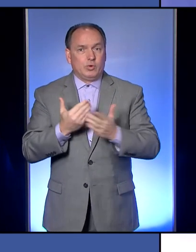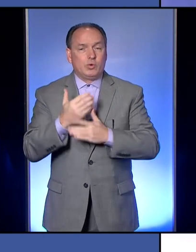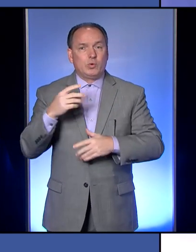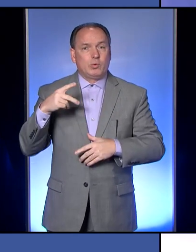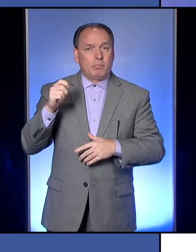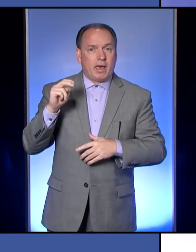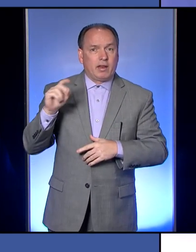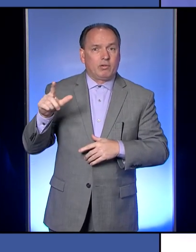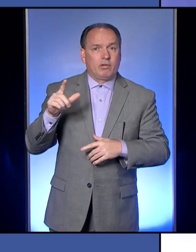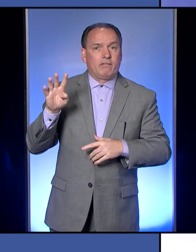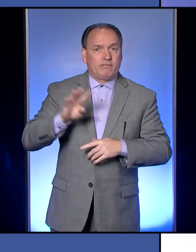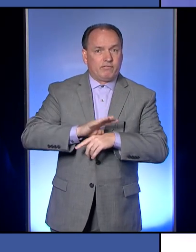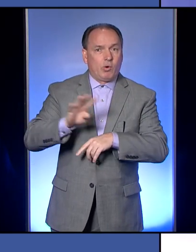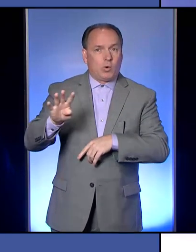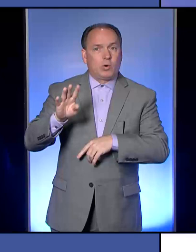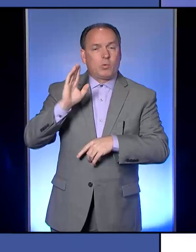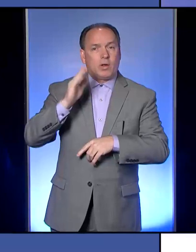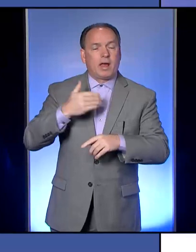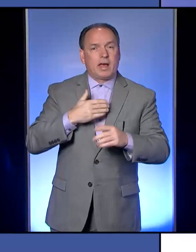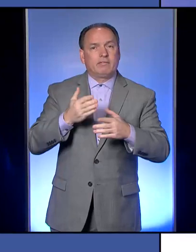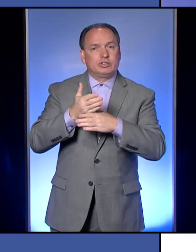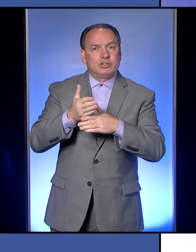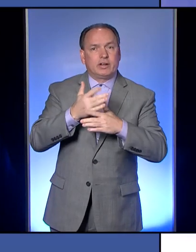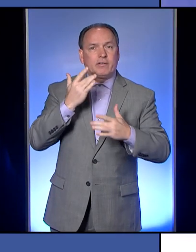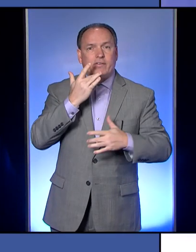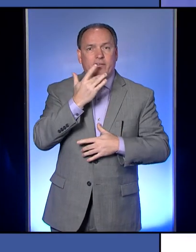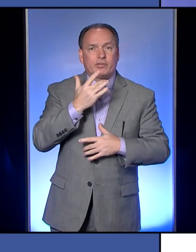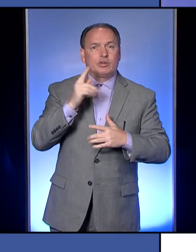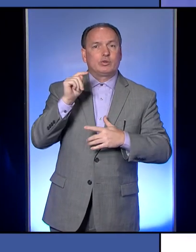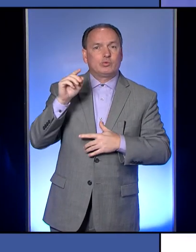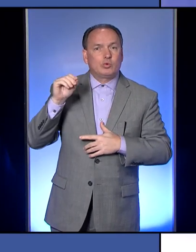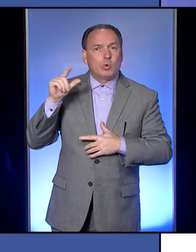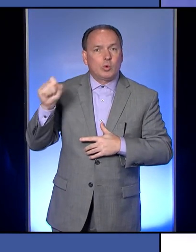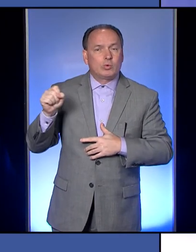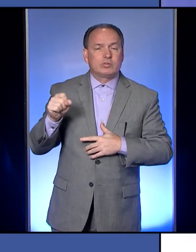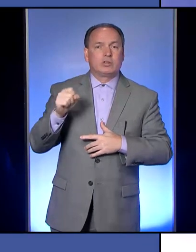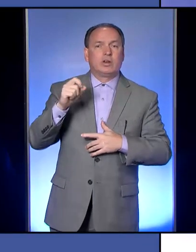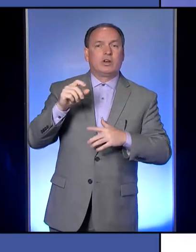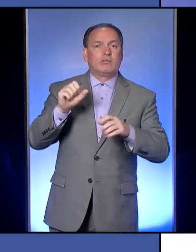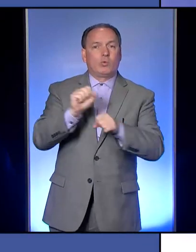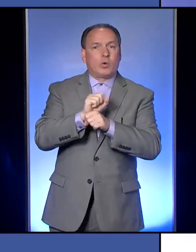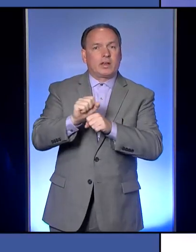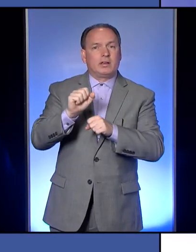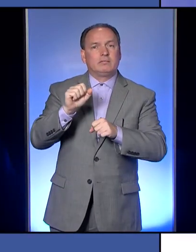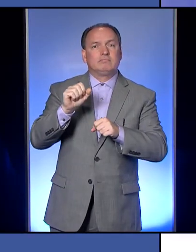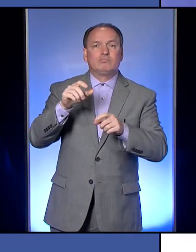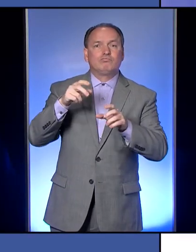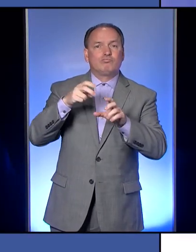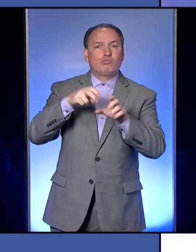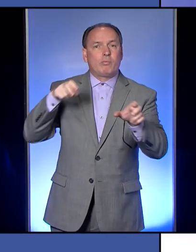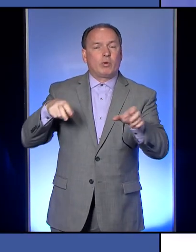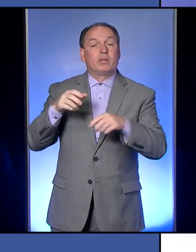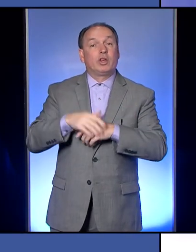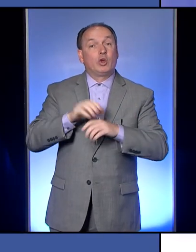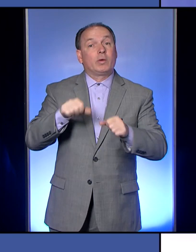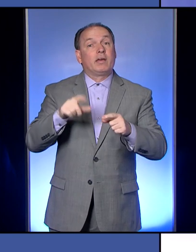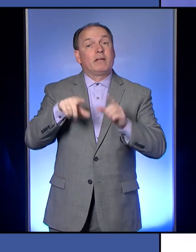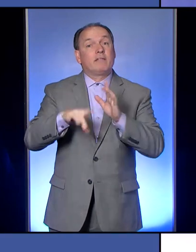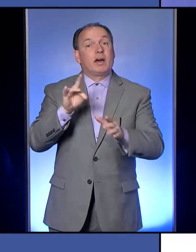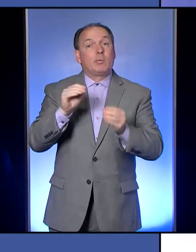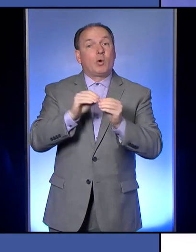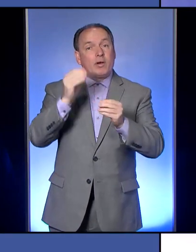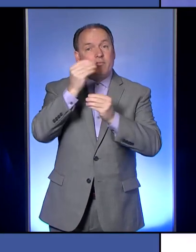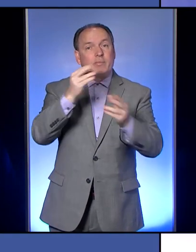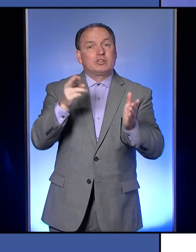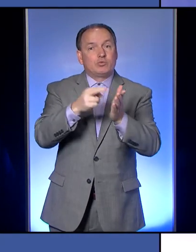hour from now. And they are going to share favorite tools and tips for working remotely. And you can find more information and